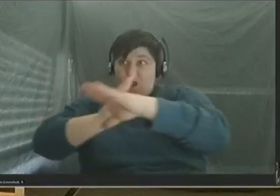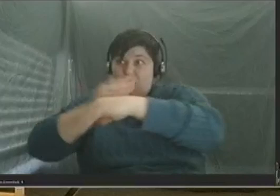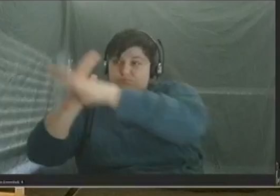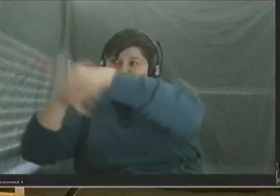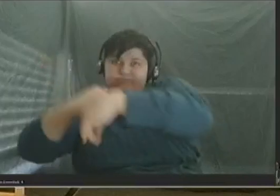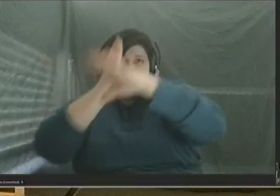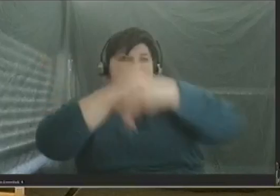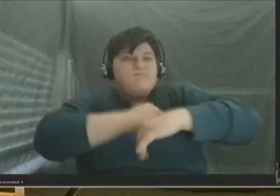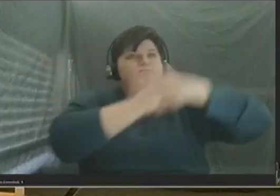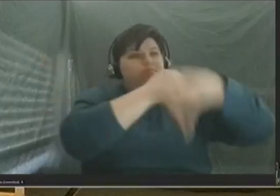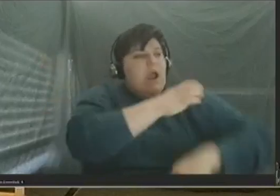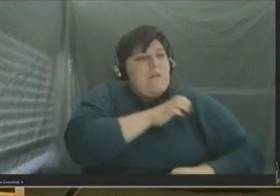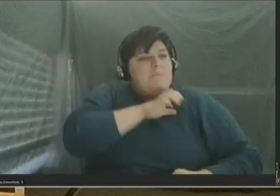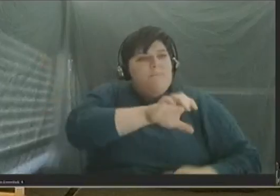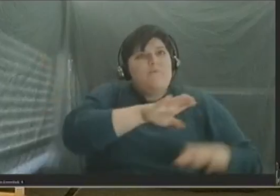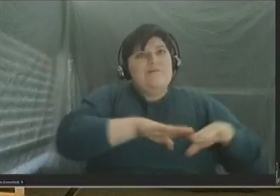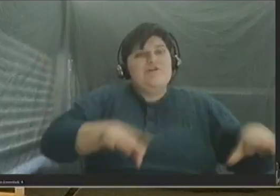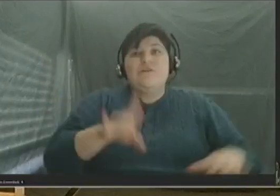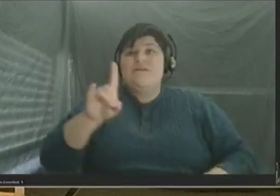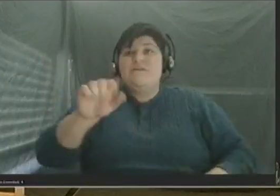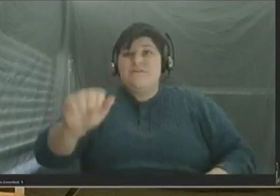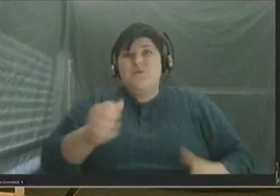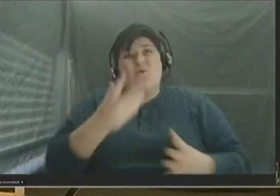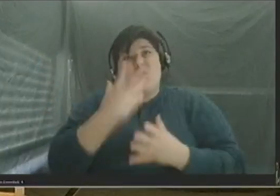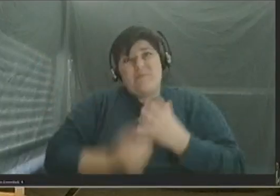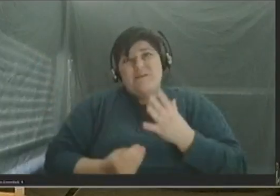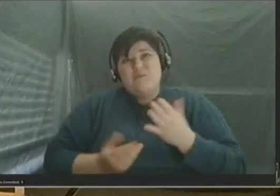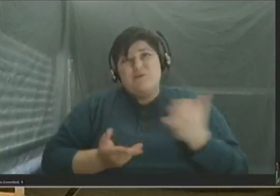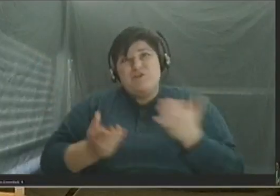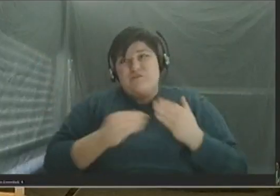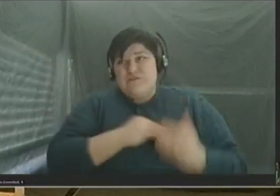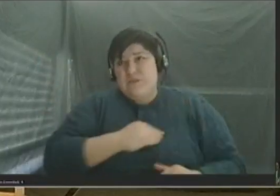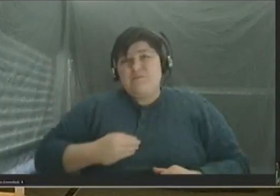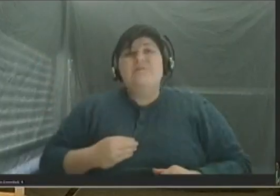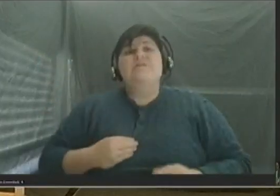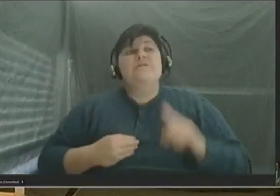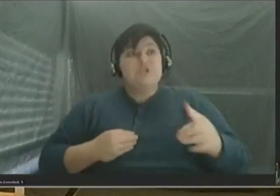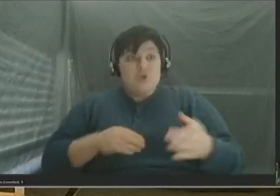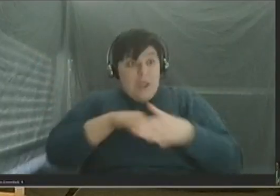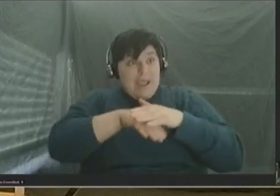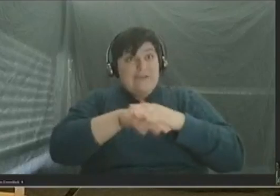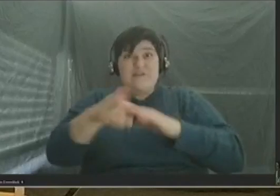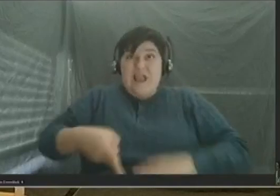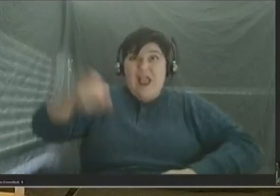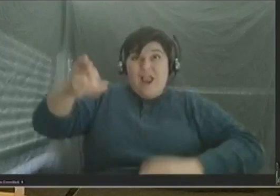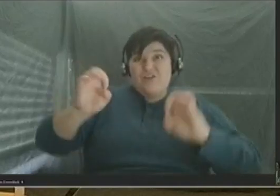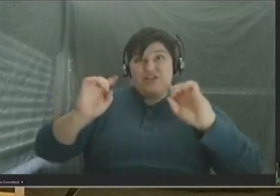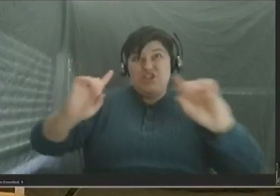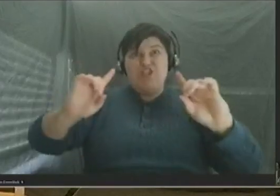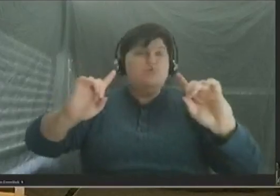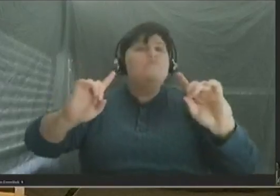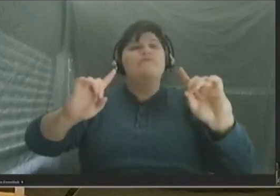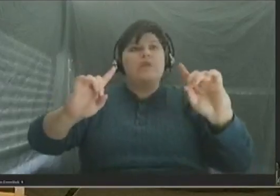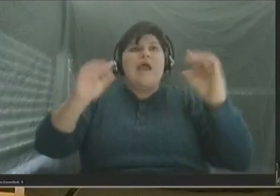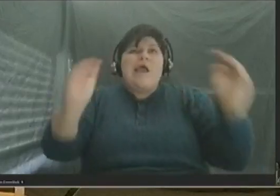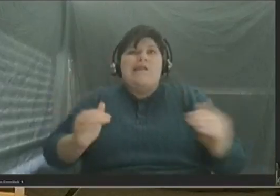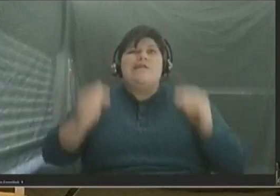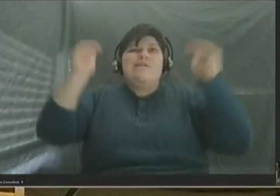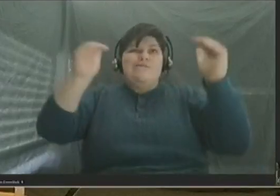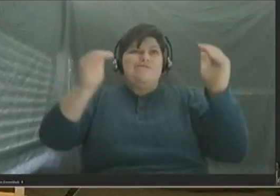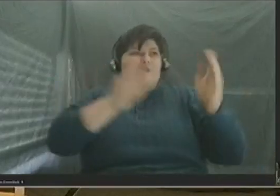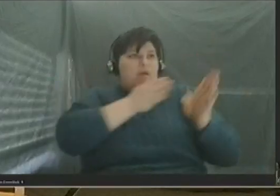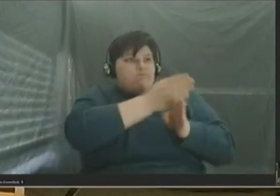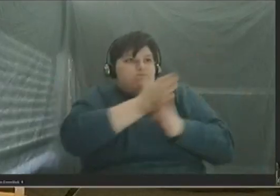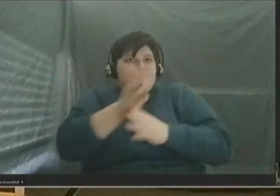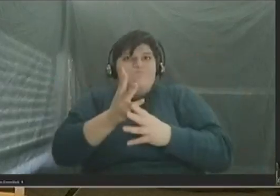children of disabled or deceased service members to access higher education and advanced career